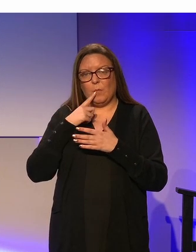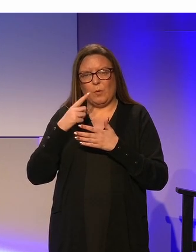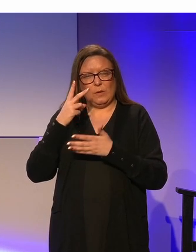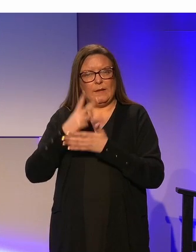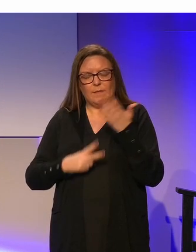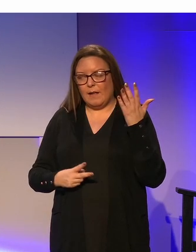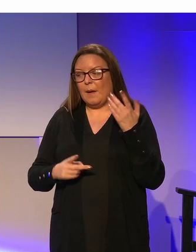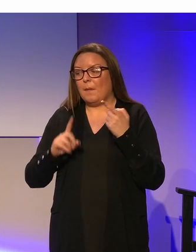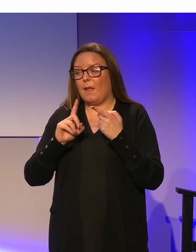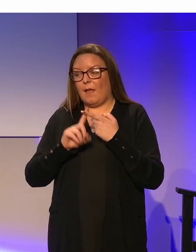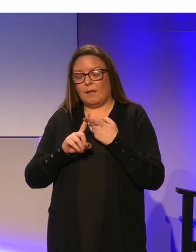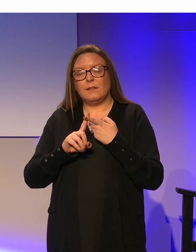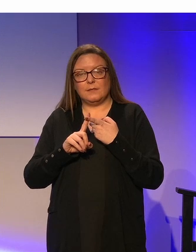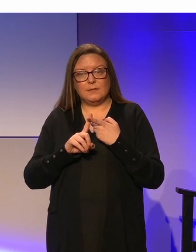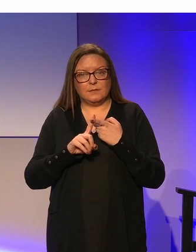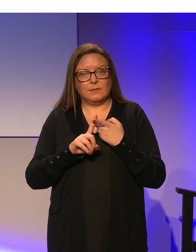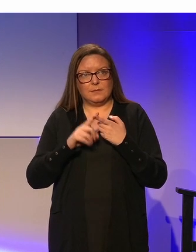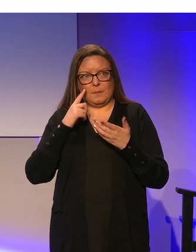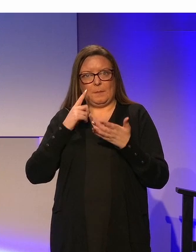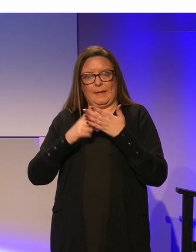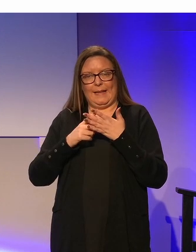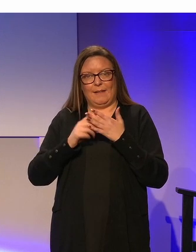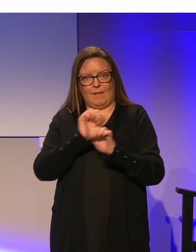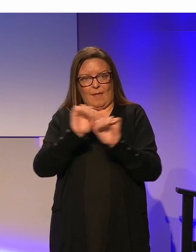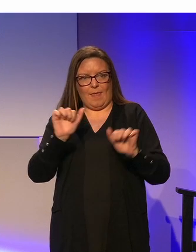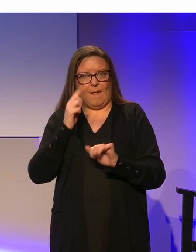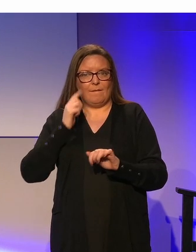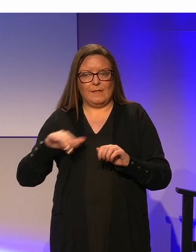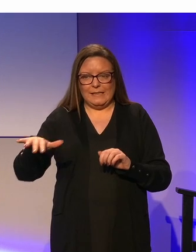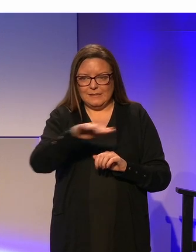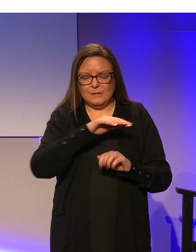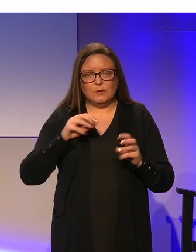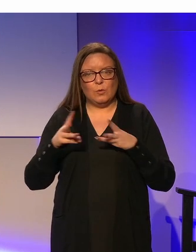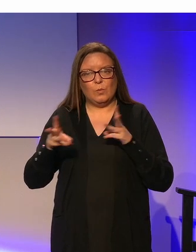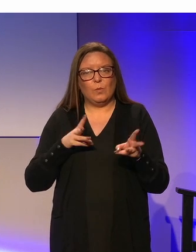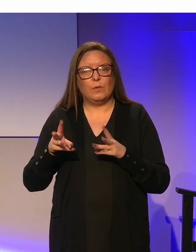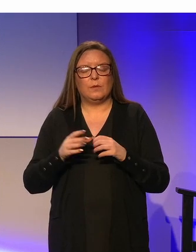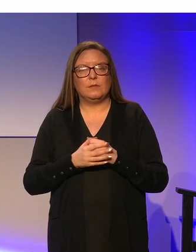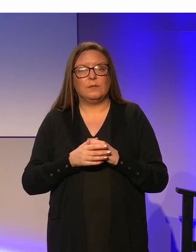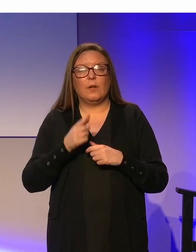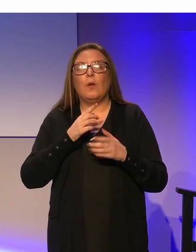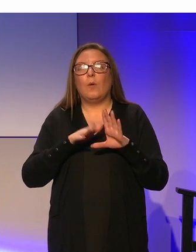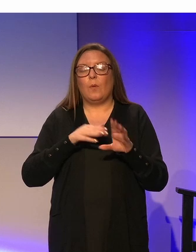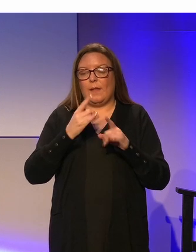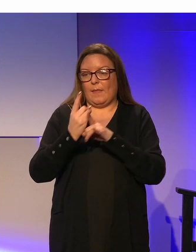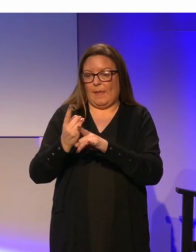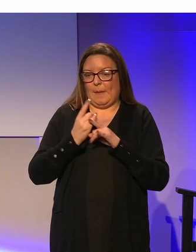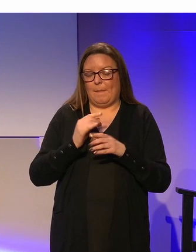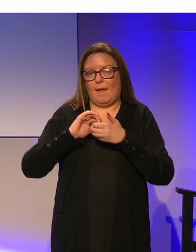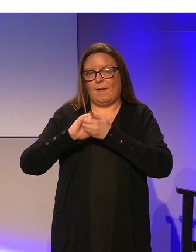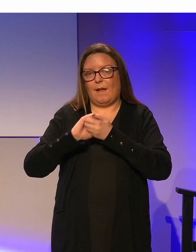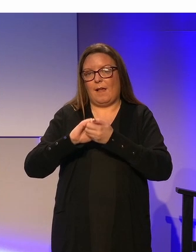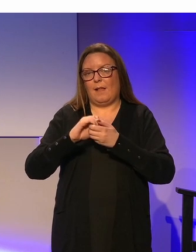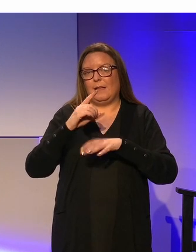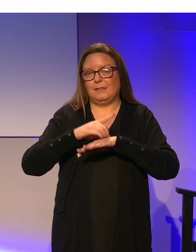them credibility in field work sites. So with the help of our colleague, Dr. Joe Fitzgerald